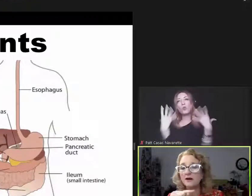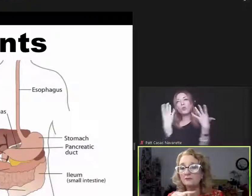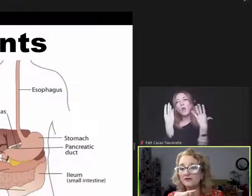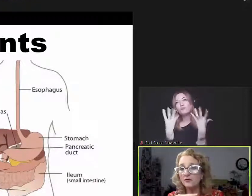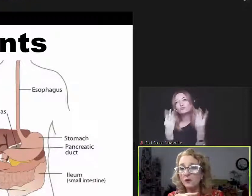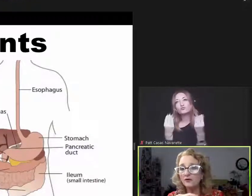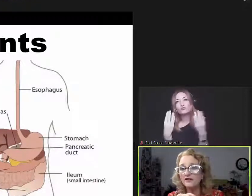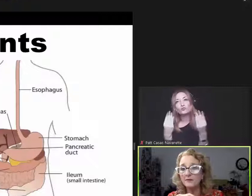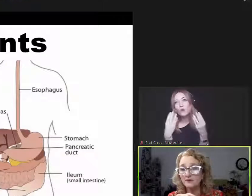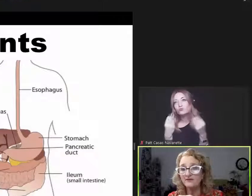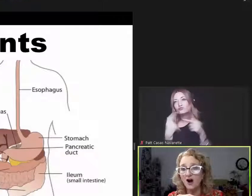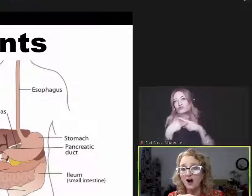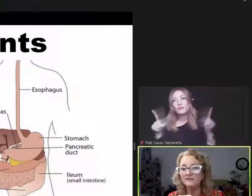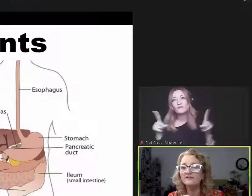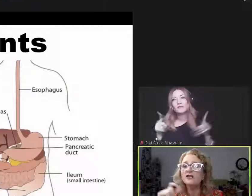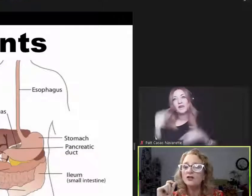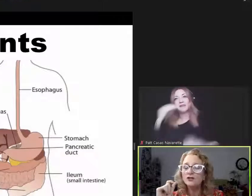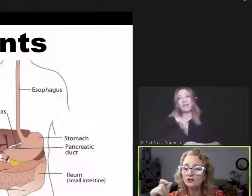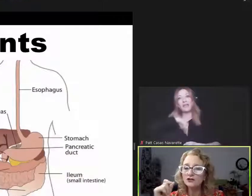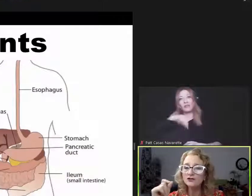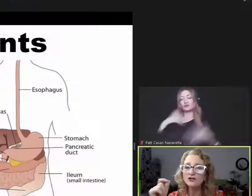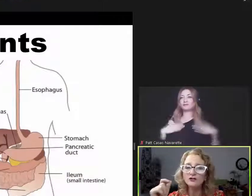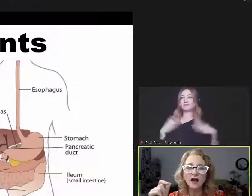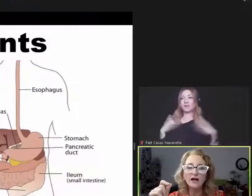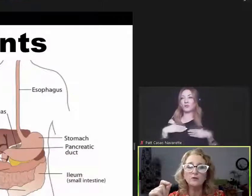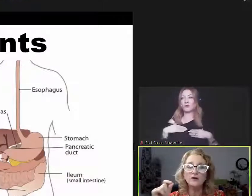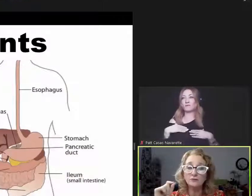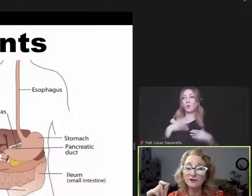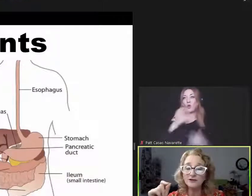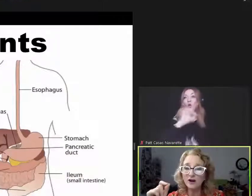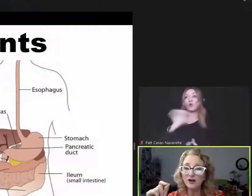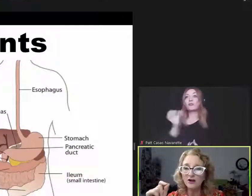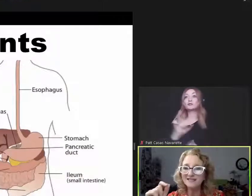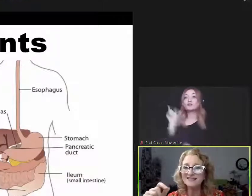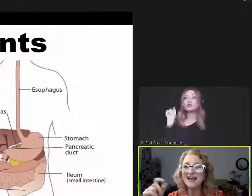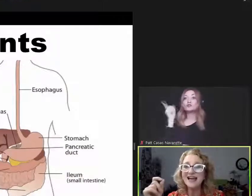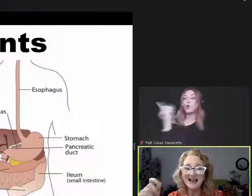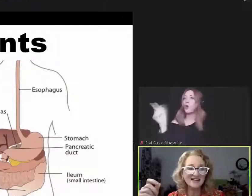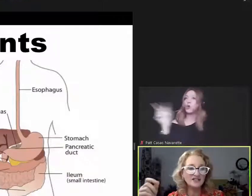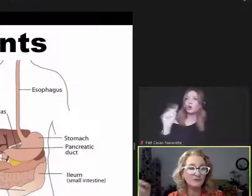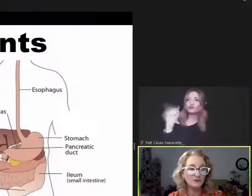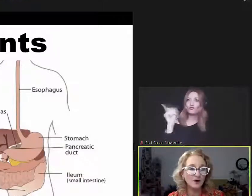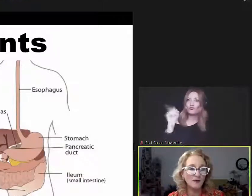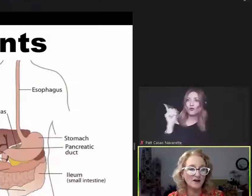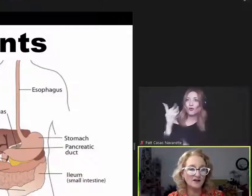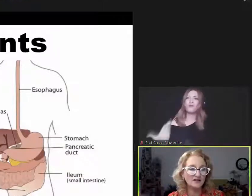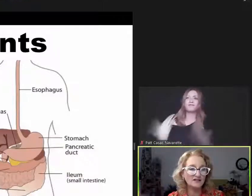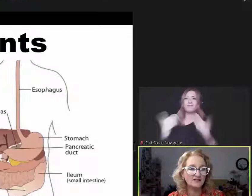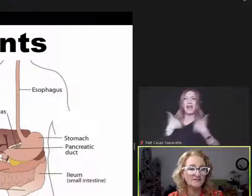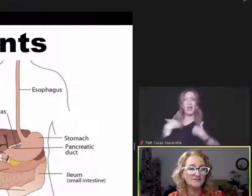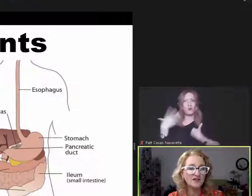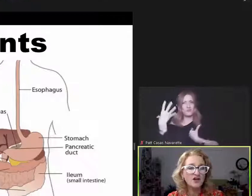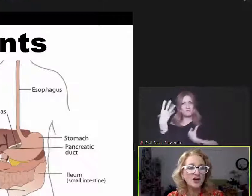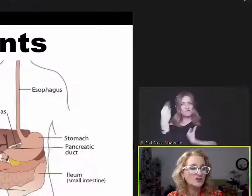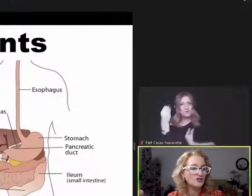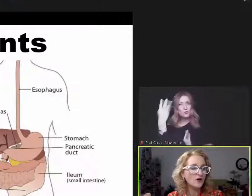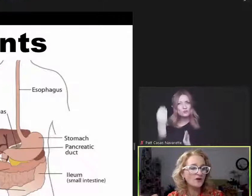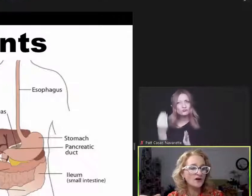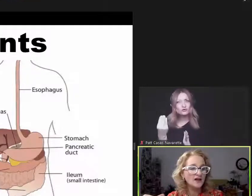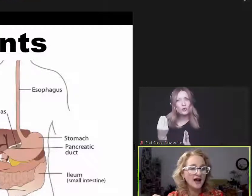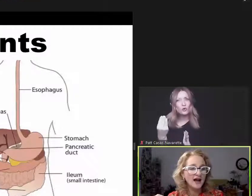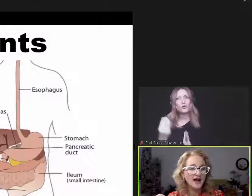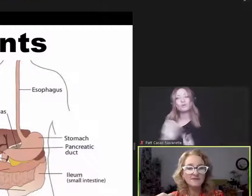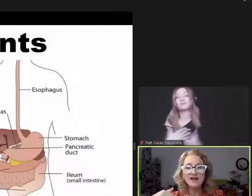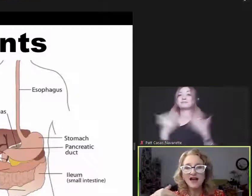with number 4 and number 5. Nurture your gut with prebiotics and probiotics.